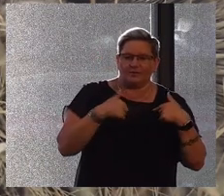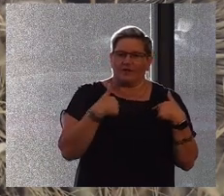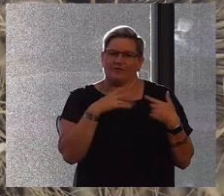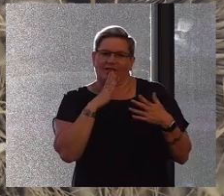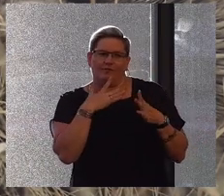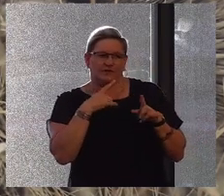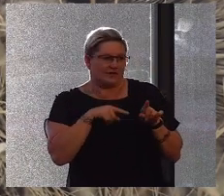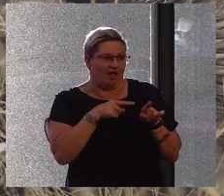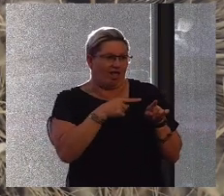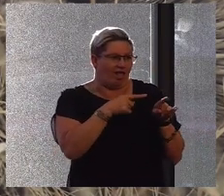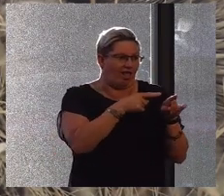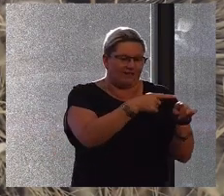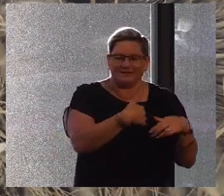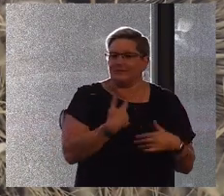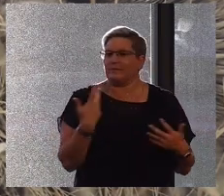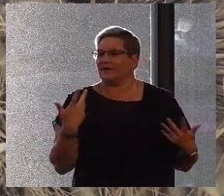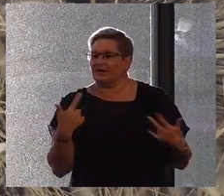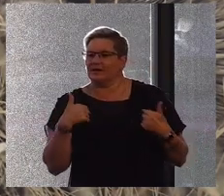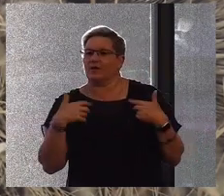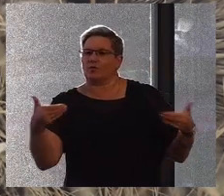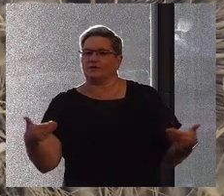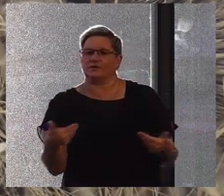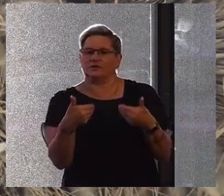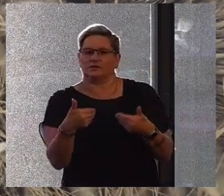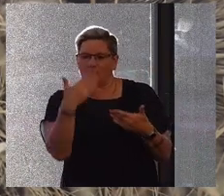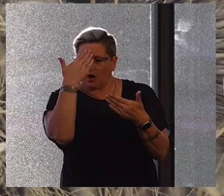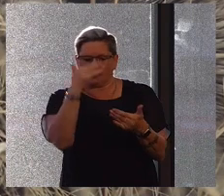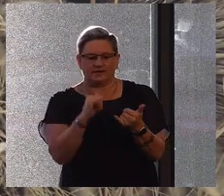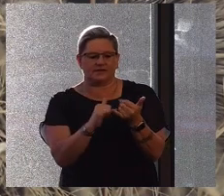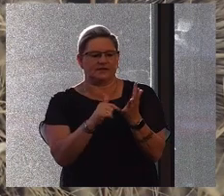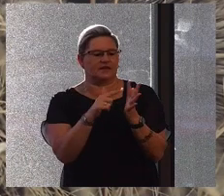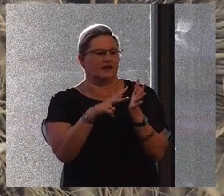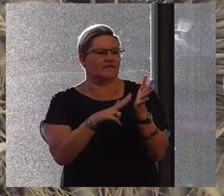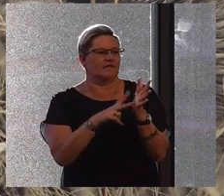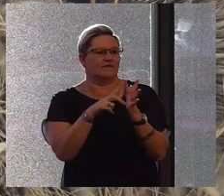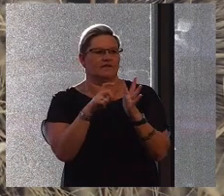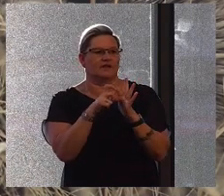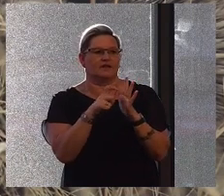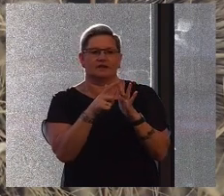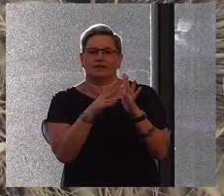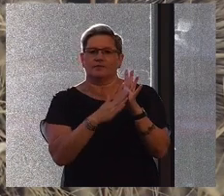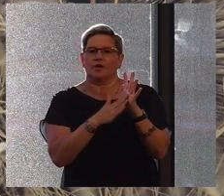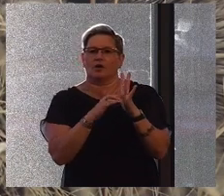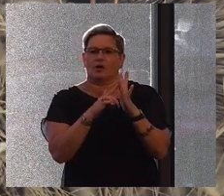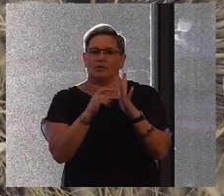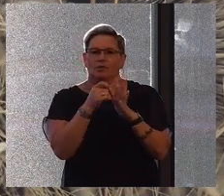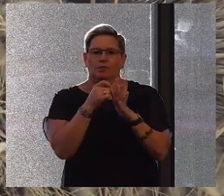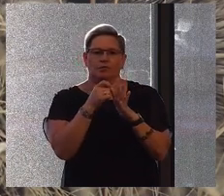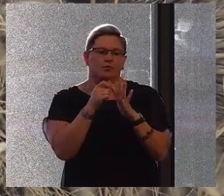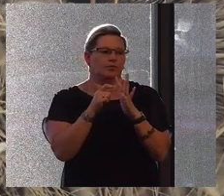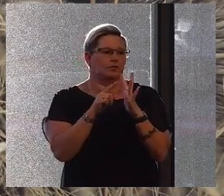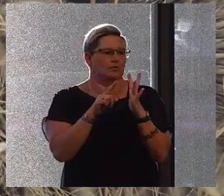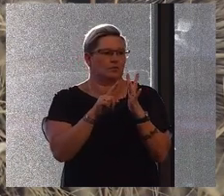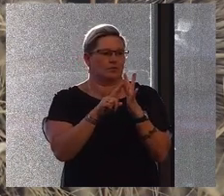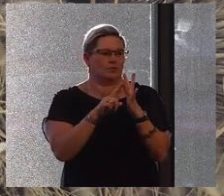hype. I now want to introduce the Honourable Steve Demopoulos, Environment Minister of the Victorian Government, to